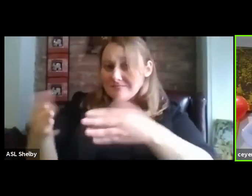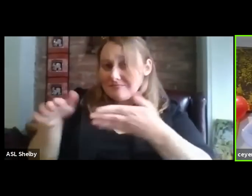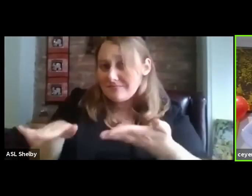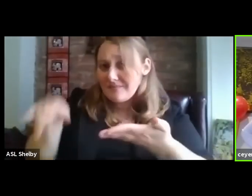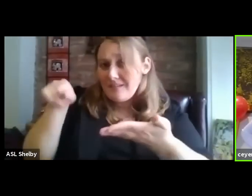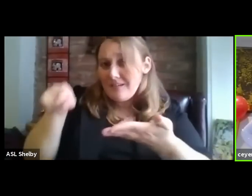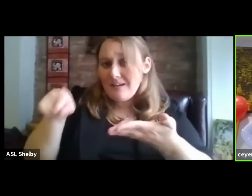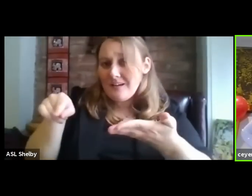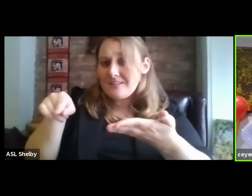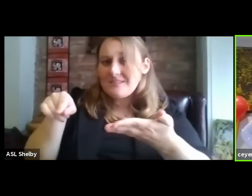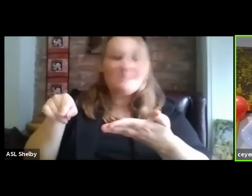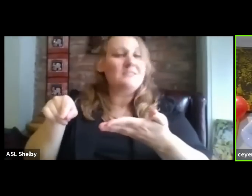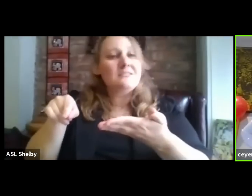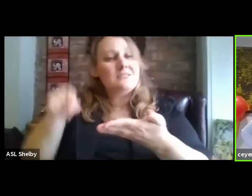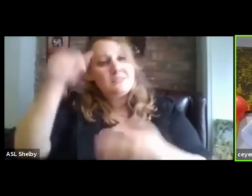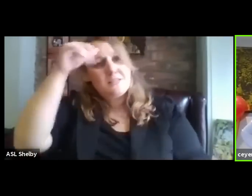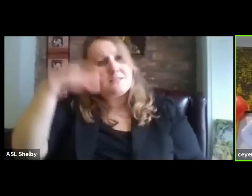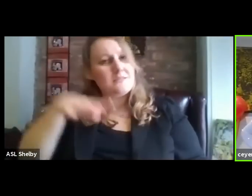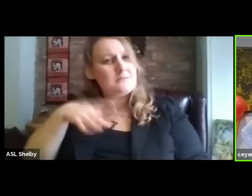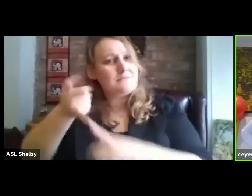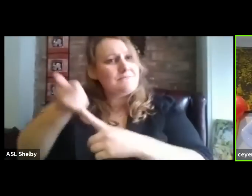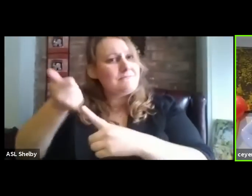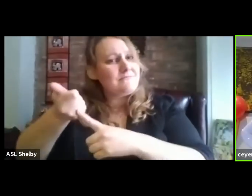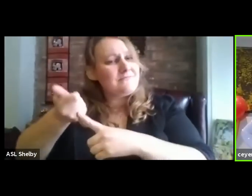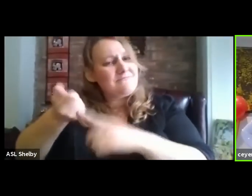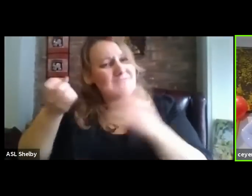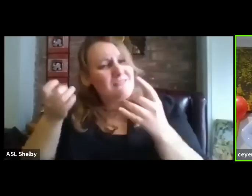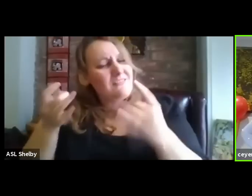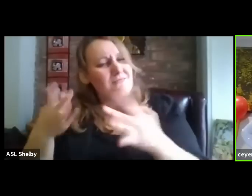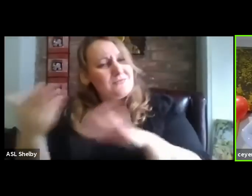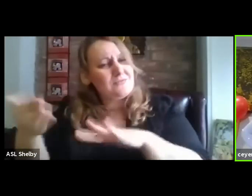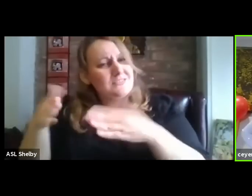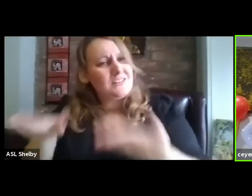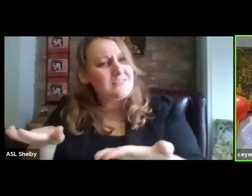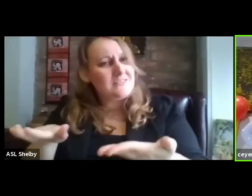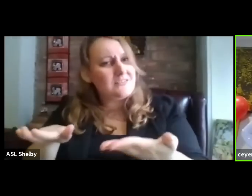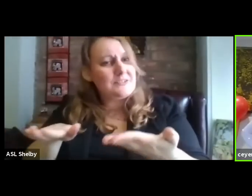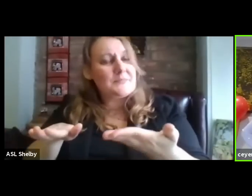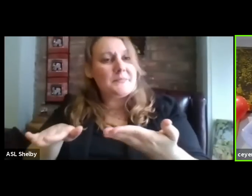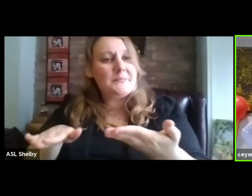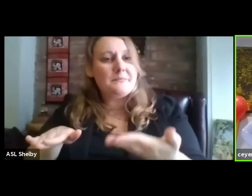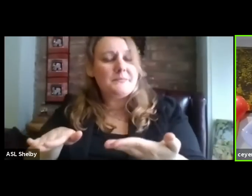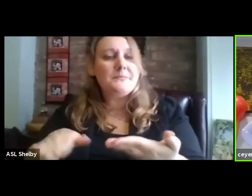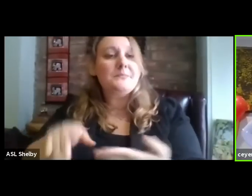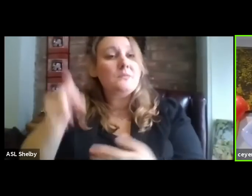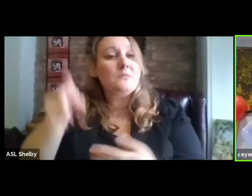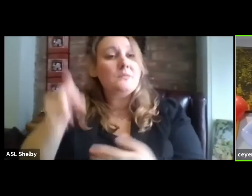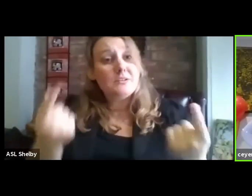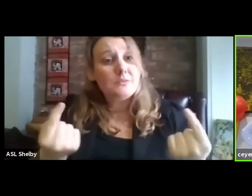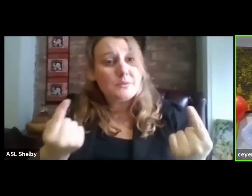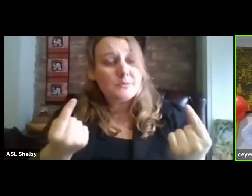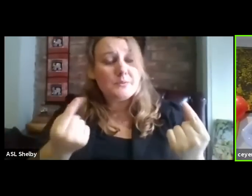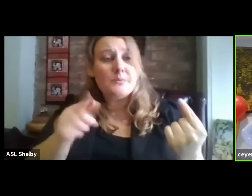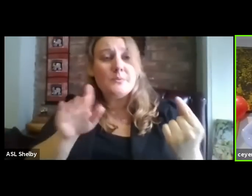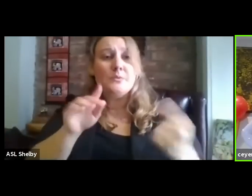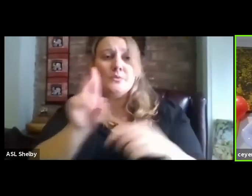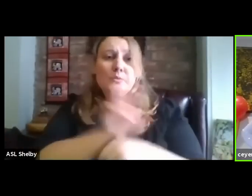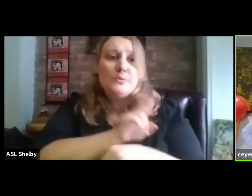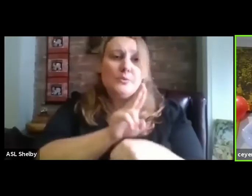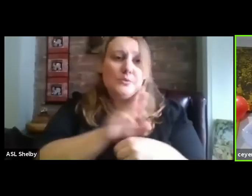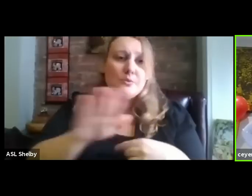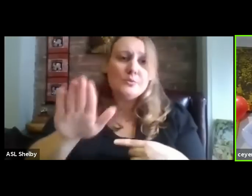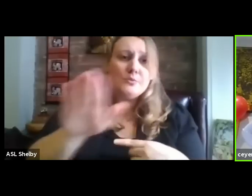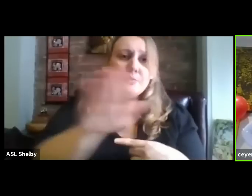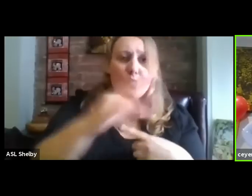senseless death. There's another kind of organizing we need to do. I need you lobbying genius, you brains, to